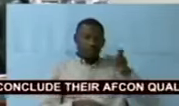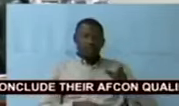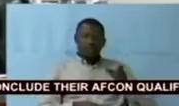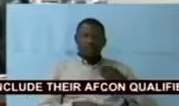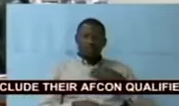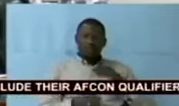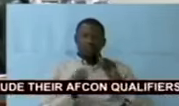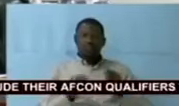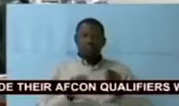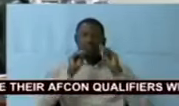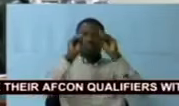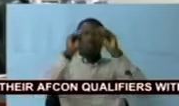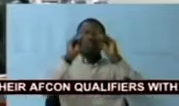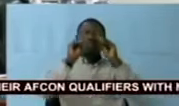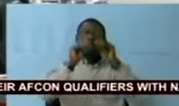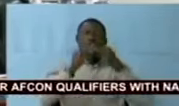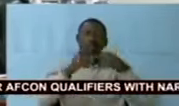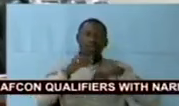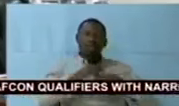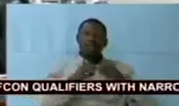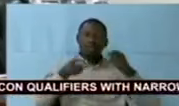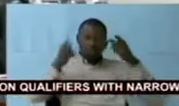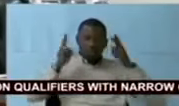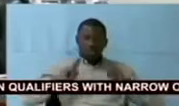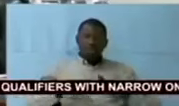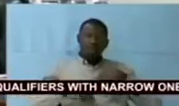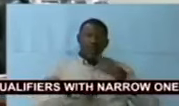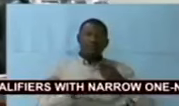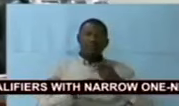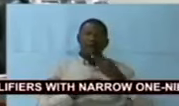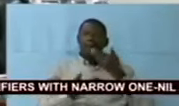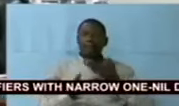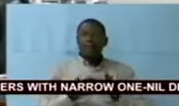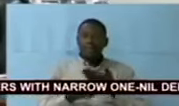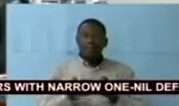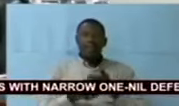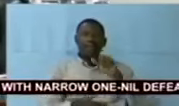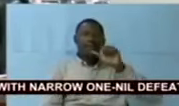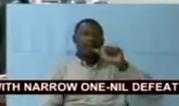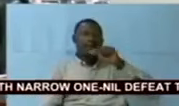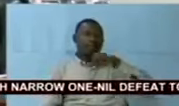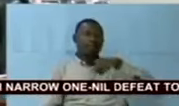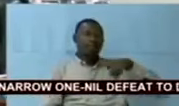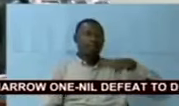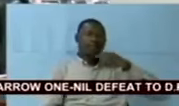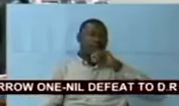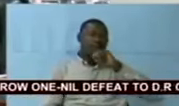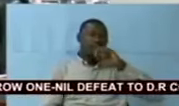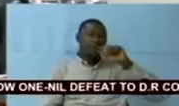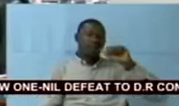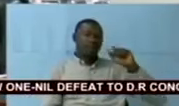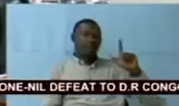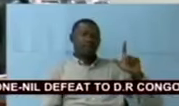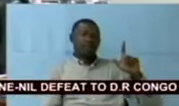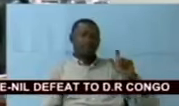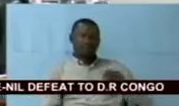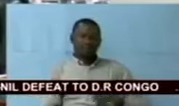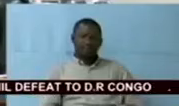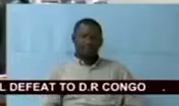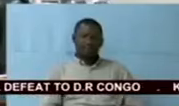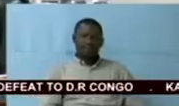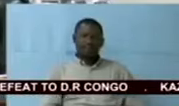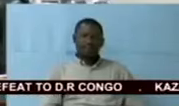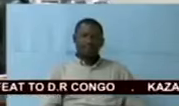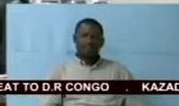to the Court of Appeal. Watu men abo kitite bundala utumole natala palaso la faka selendi